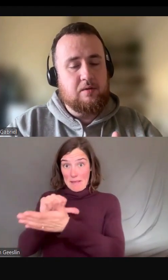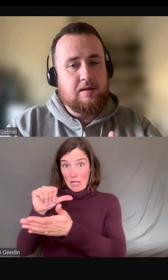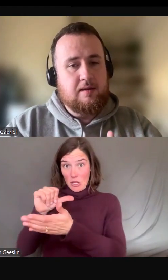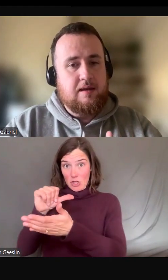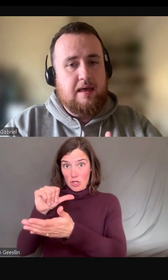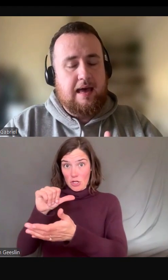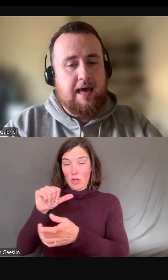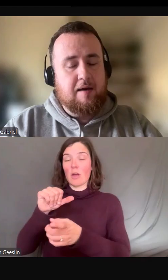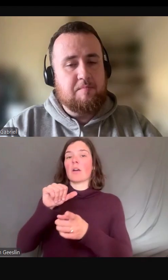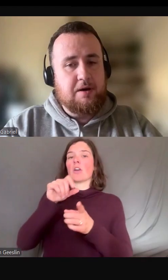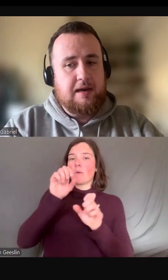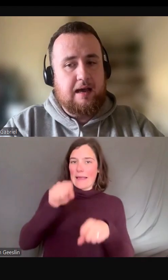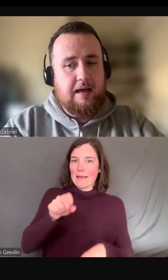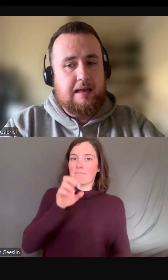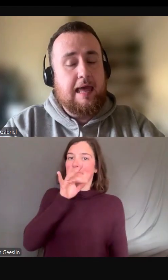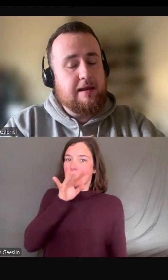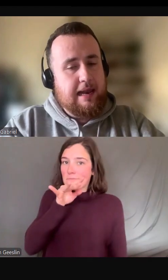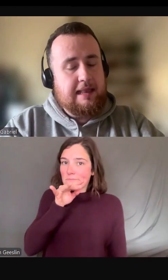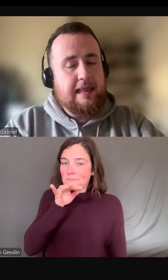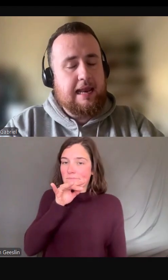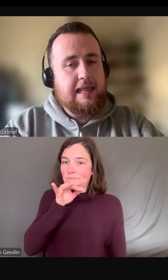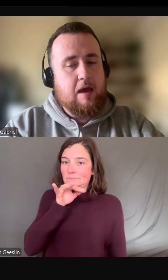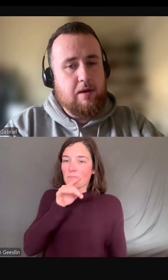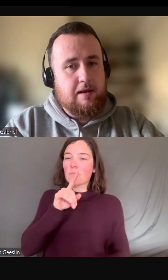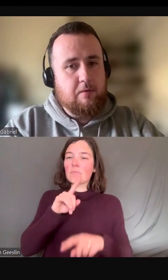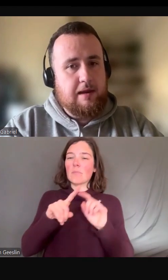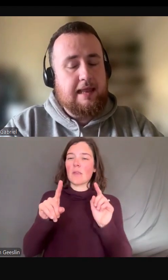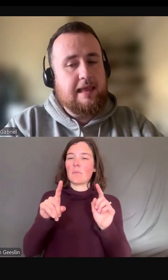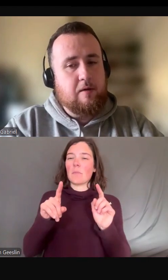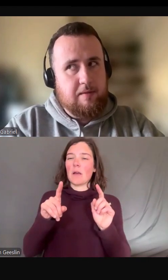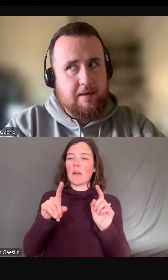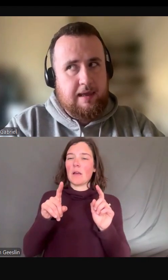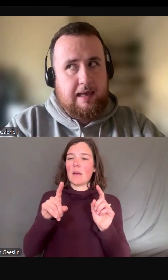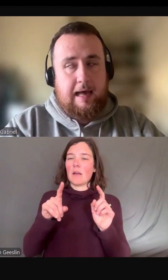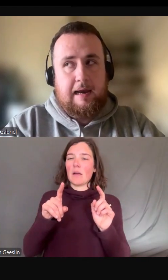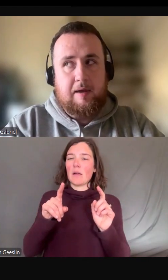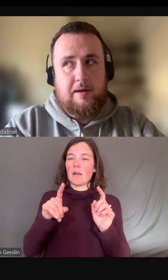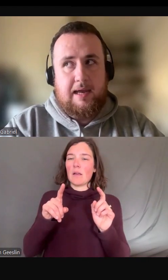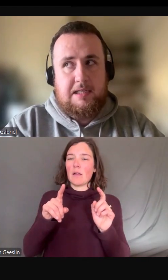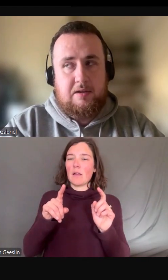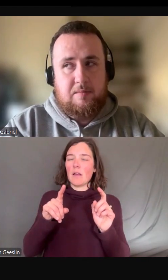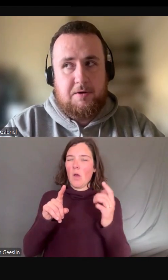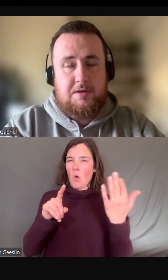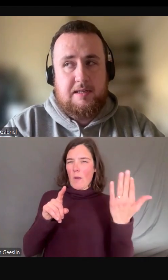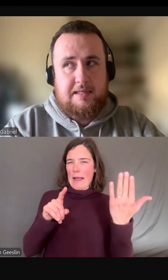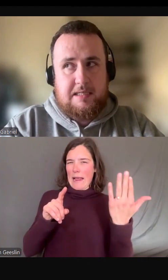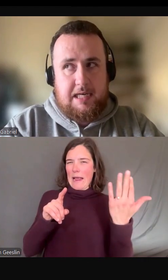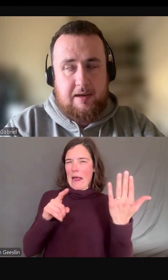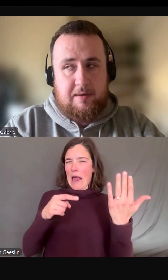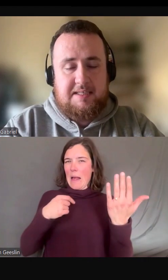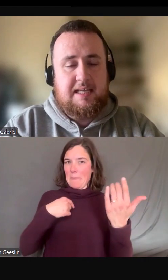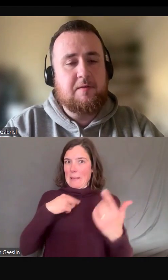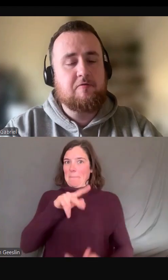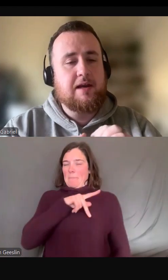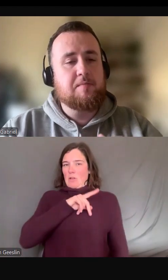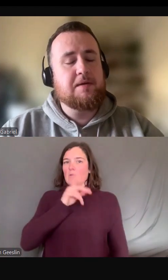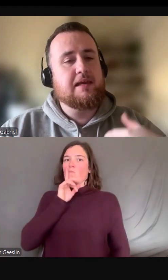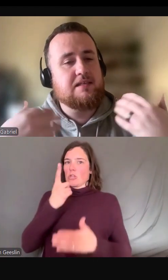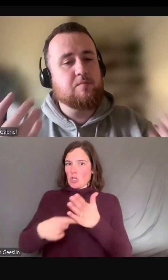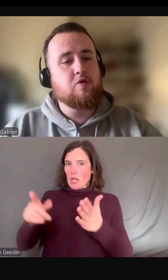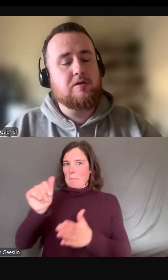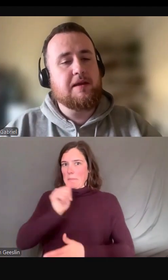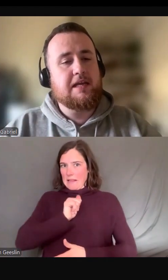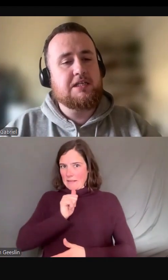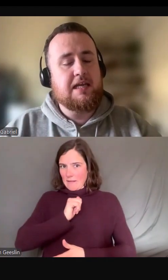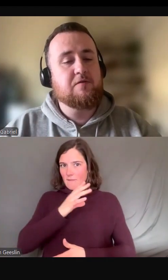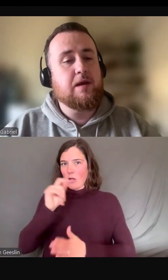you. But let that with me, and I will actually do a personal check myself and write up a